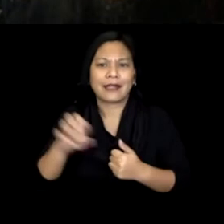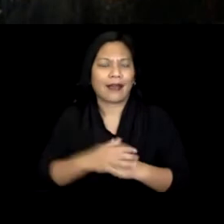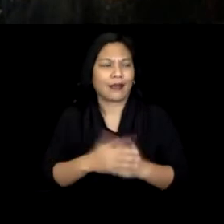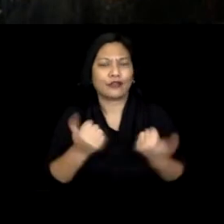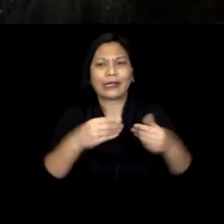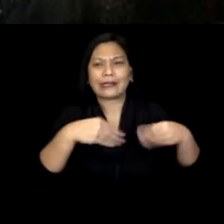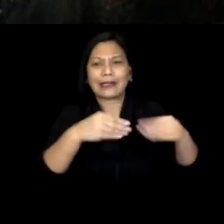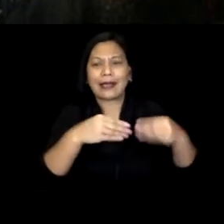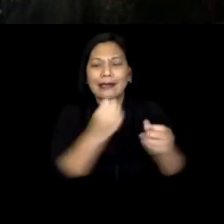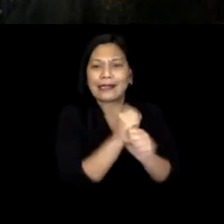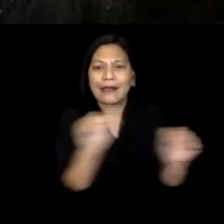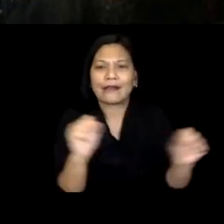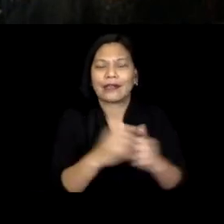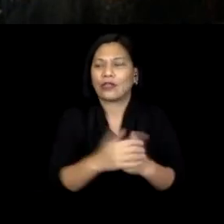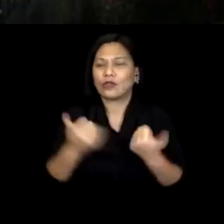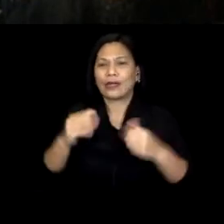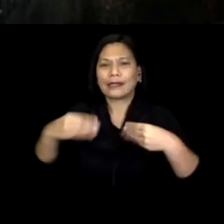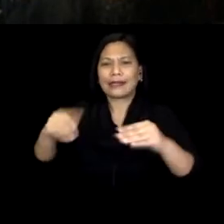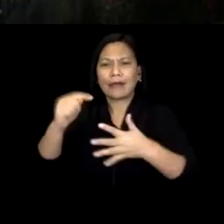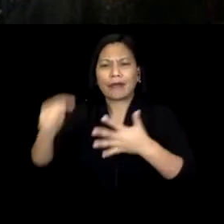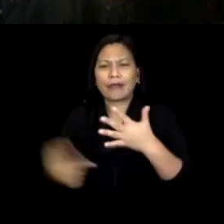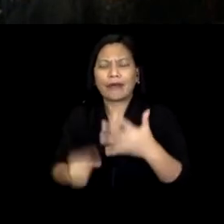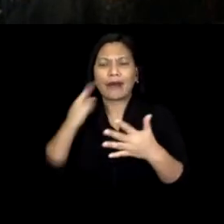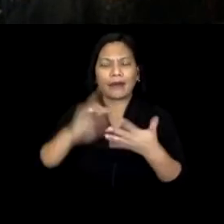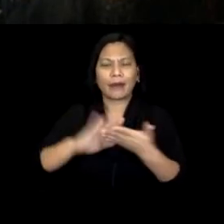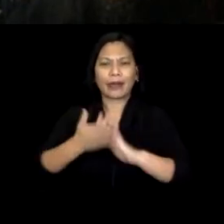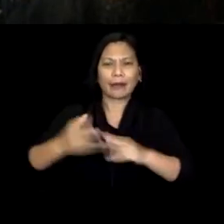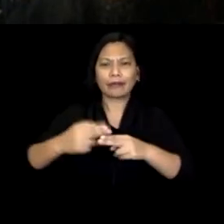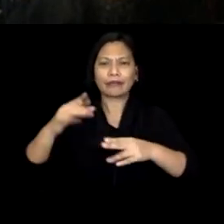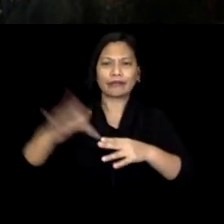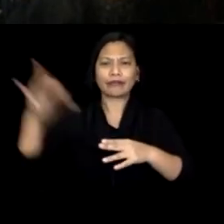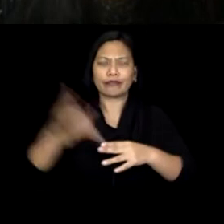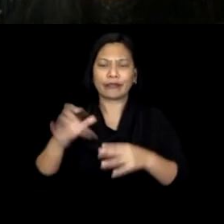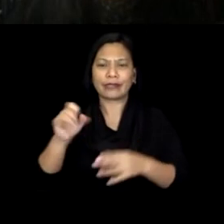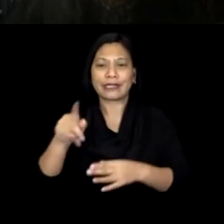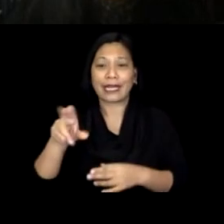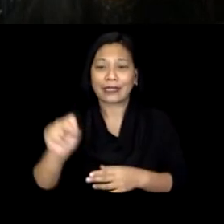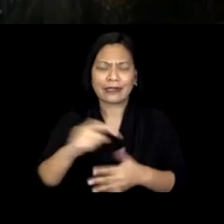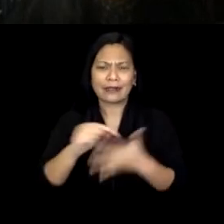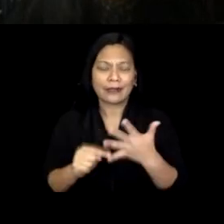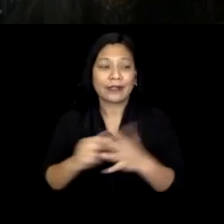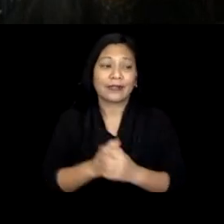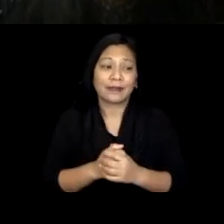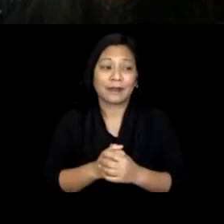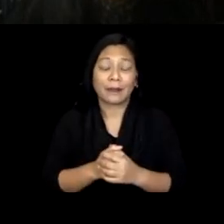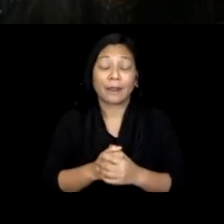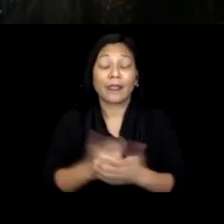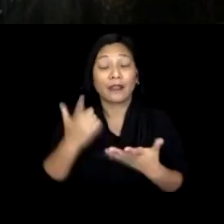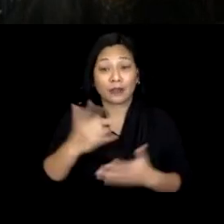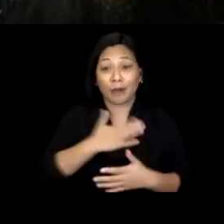status. And so it's sort of a riff on all those things. And of course, in my